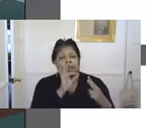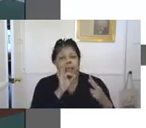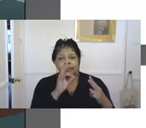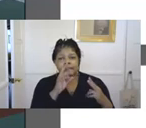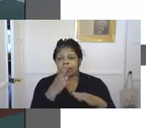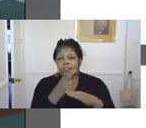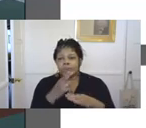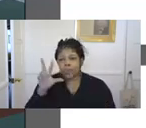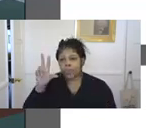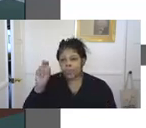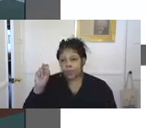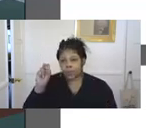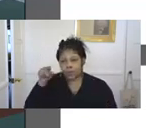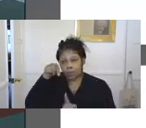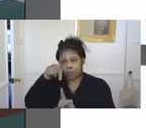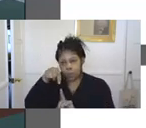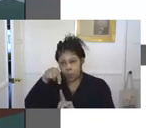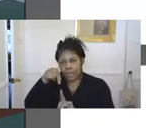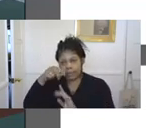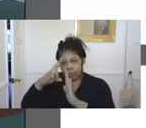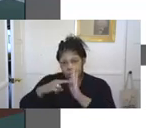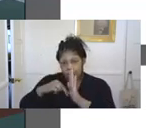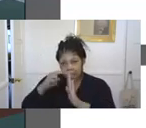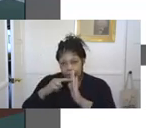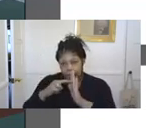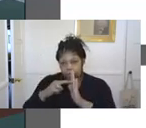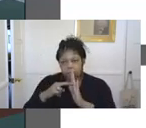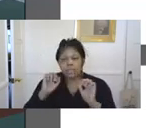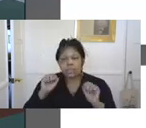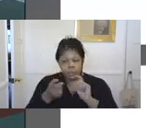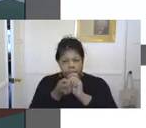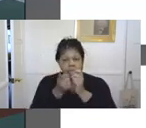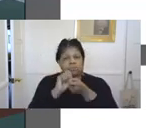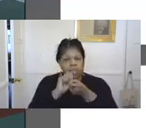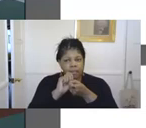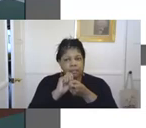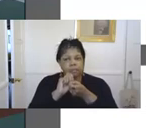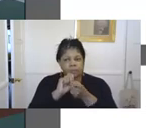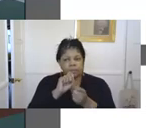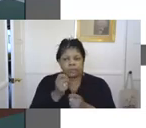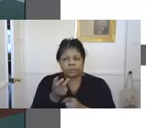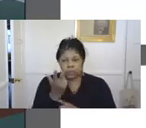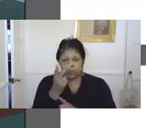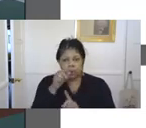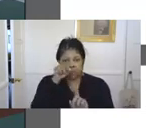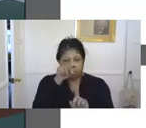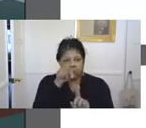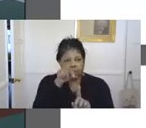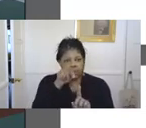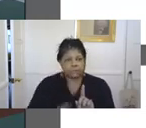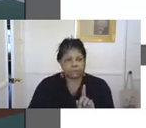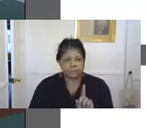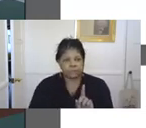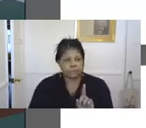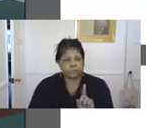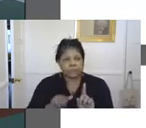that. Okay, and we can change it to 3 point. And you do have to put in 3 PT